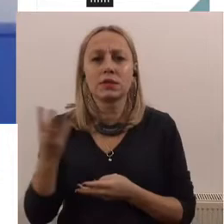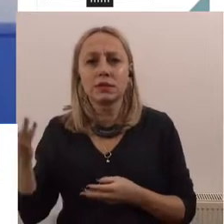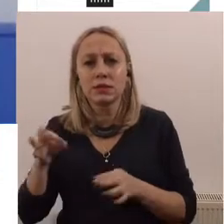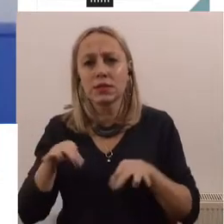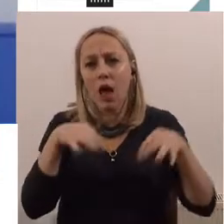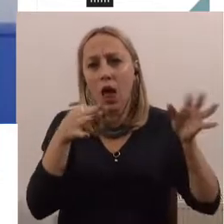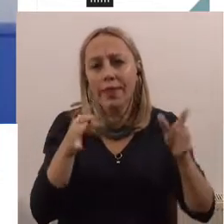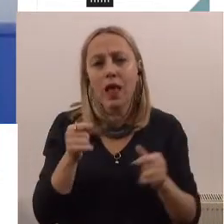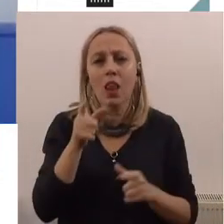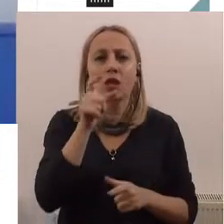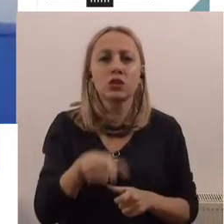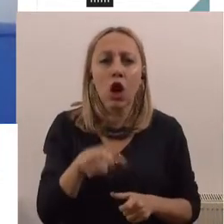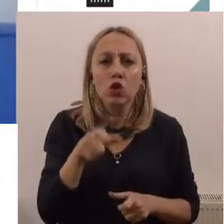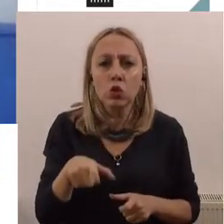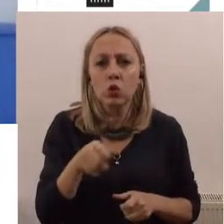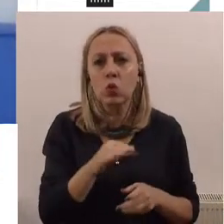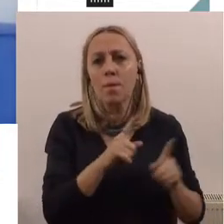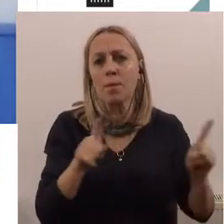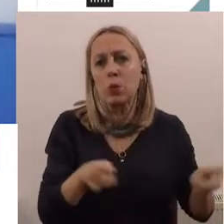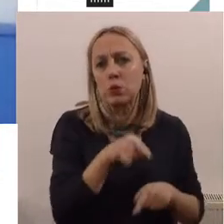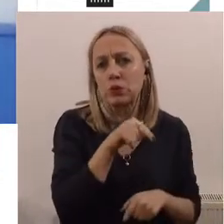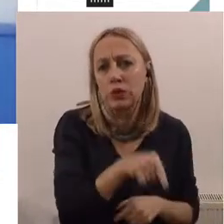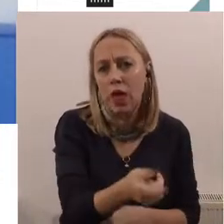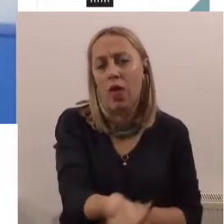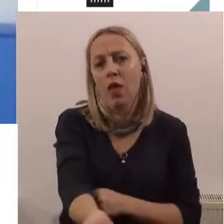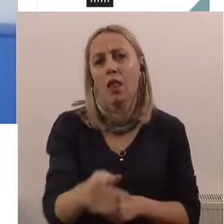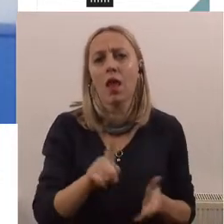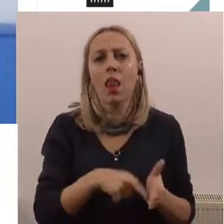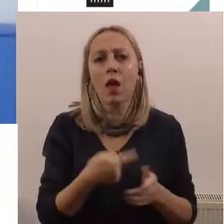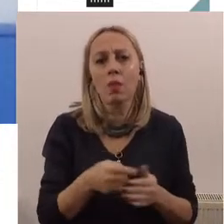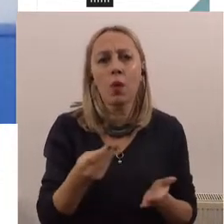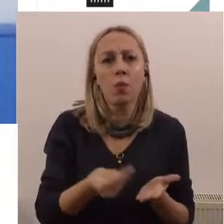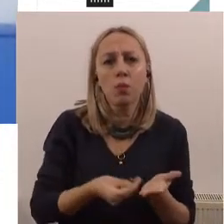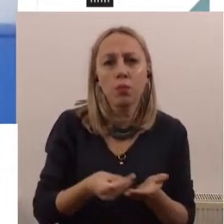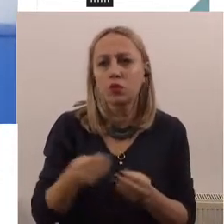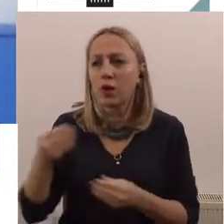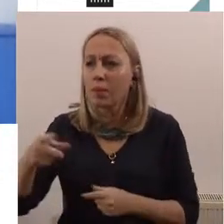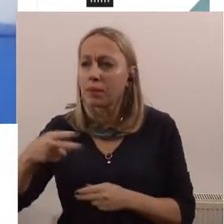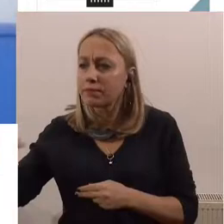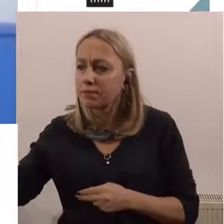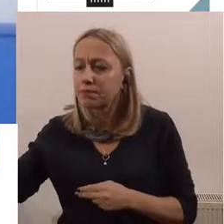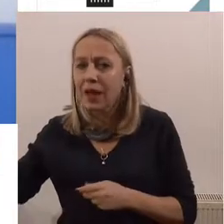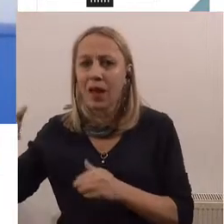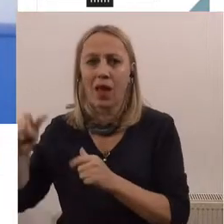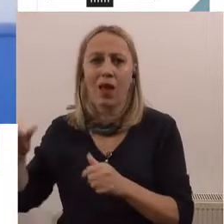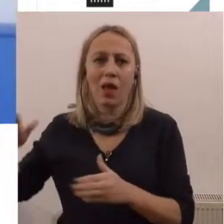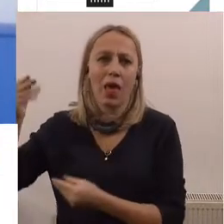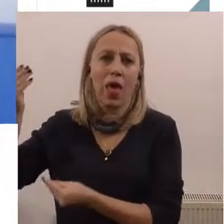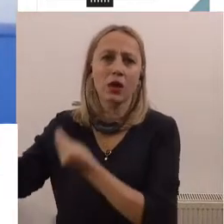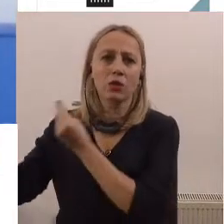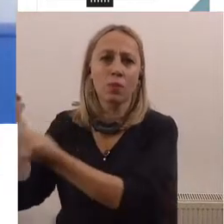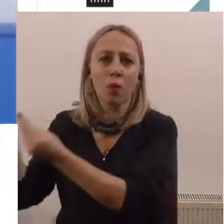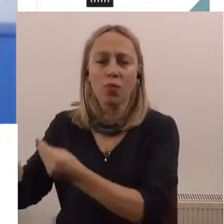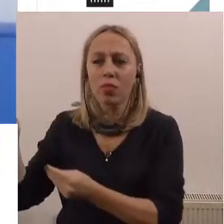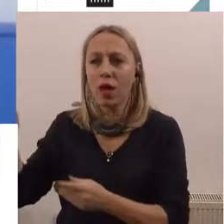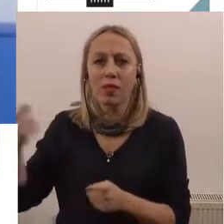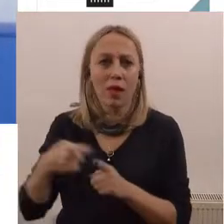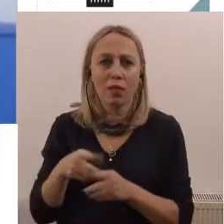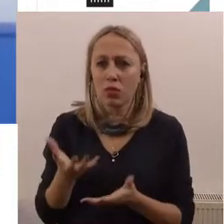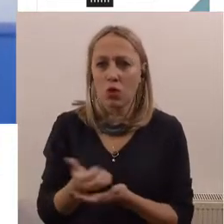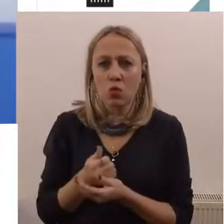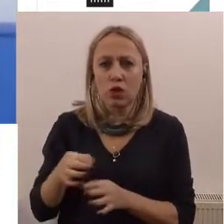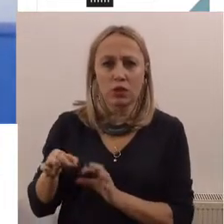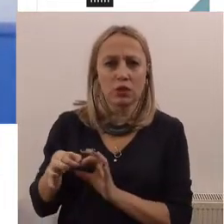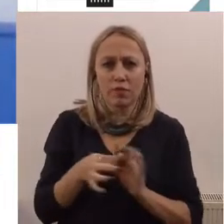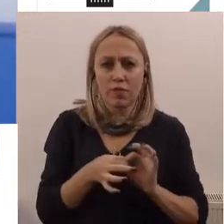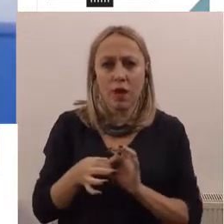the staff of the museum, or the programs of the museum, or the labels next to the art pieces, etc., etc.